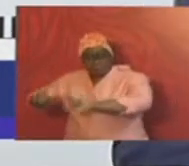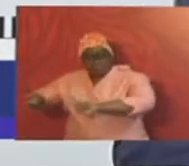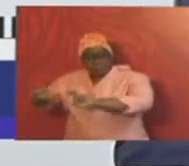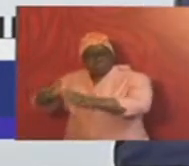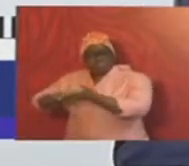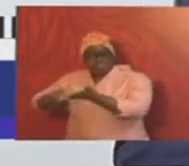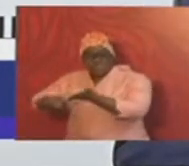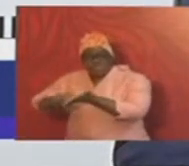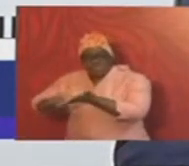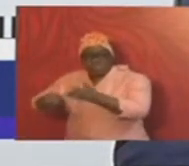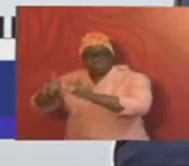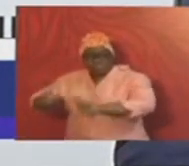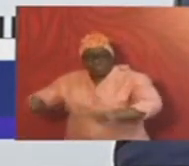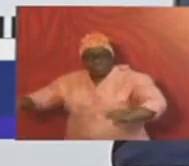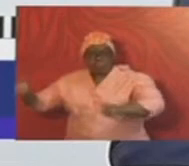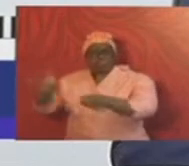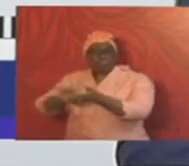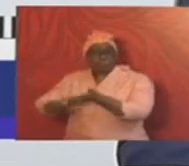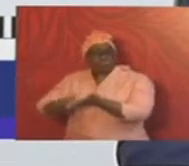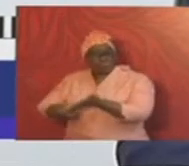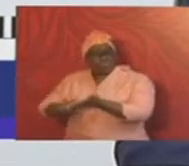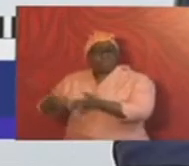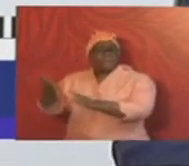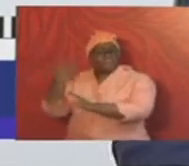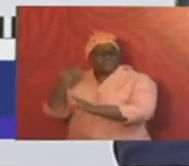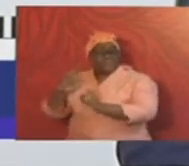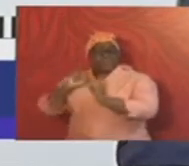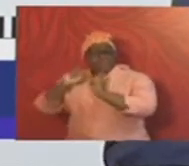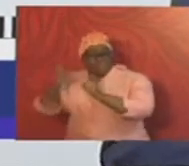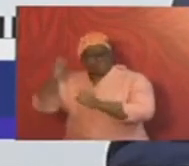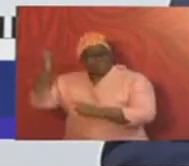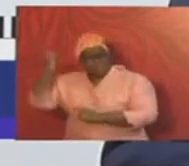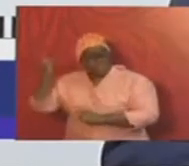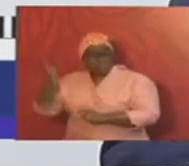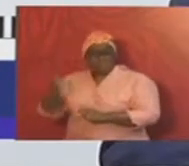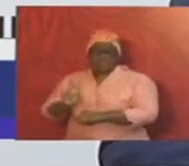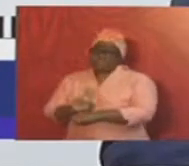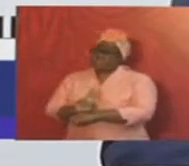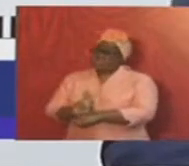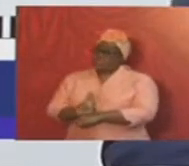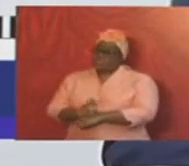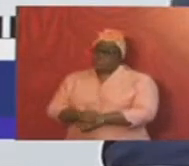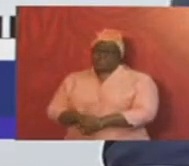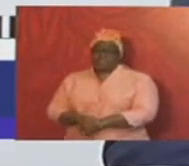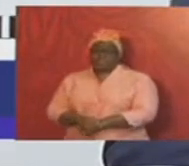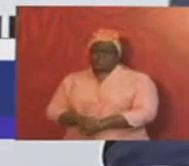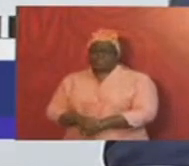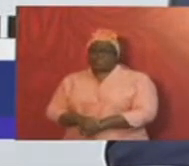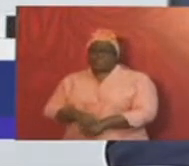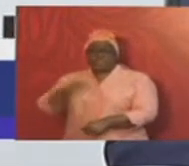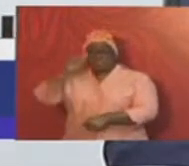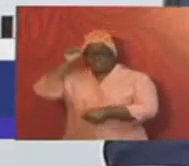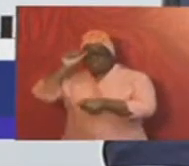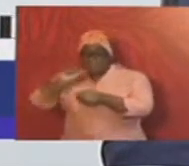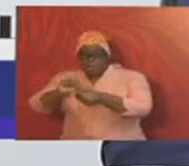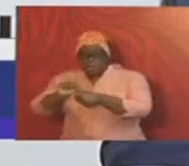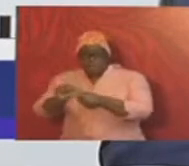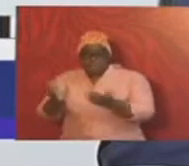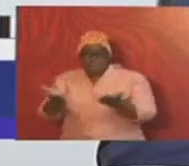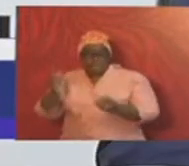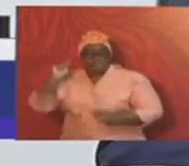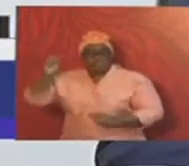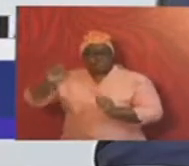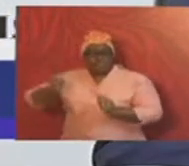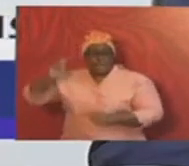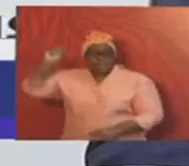shots have been administered throughout the country. Globally, we are administering 36.2